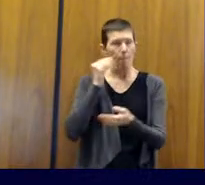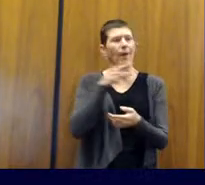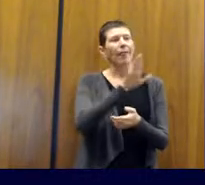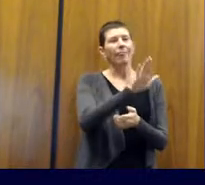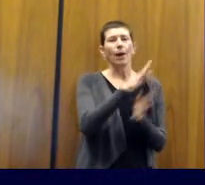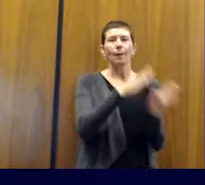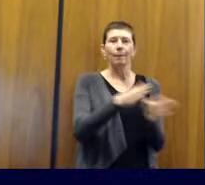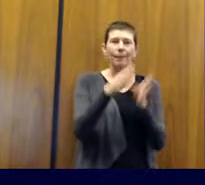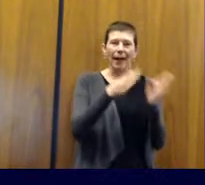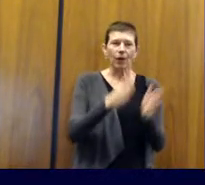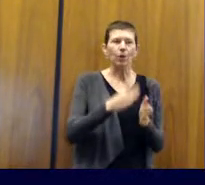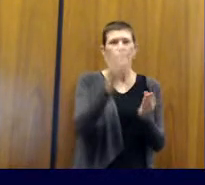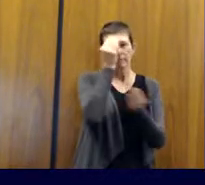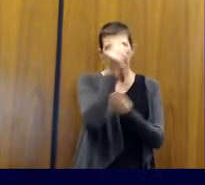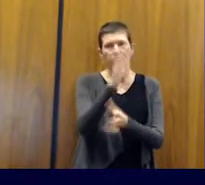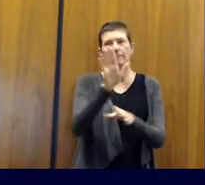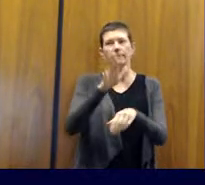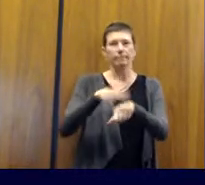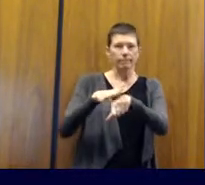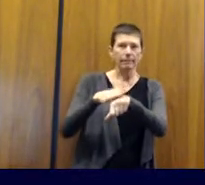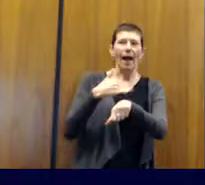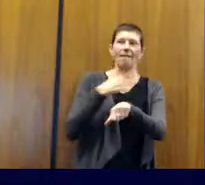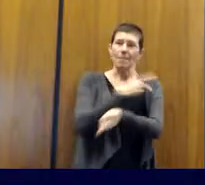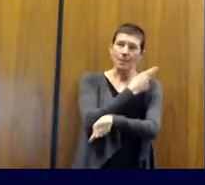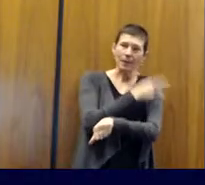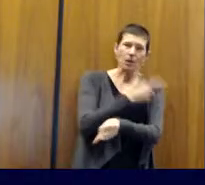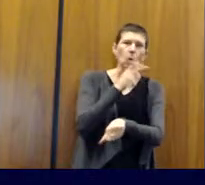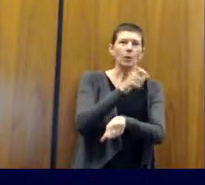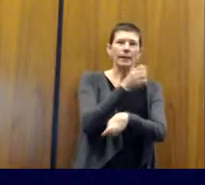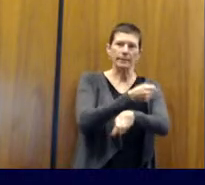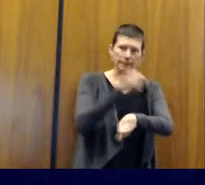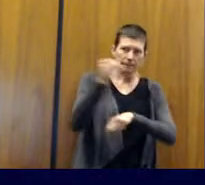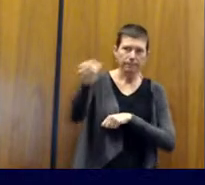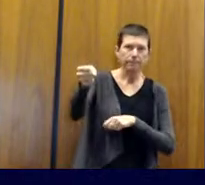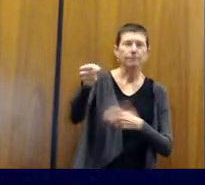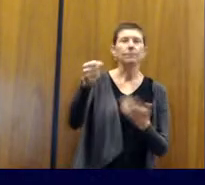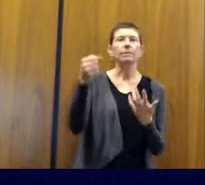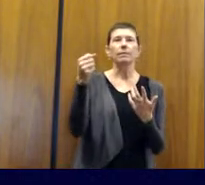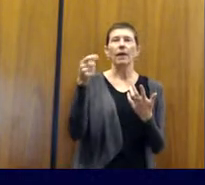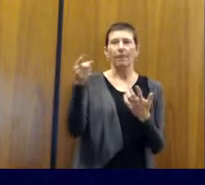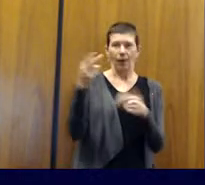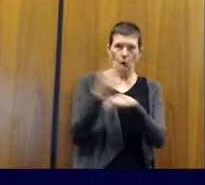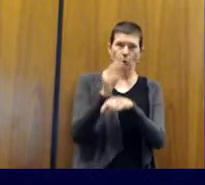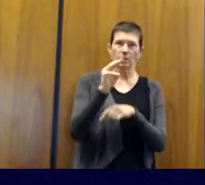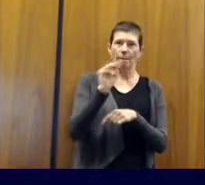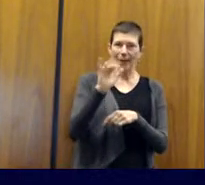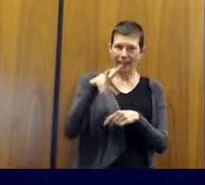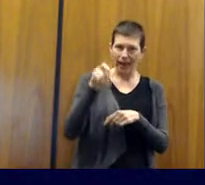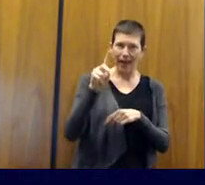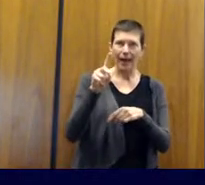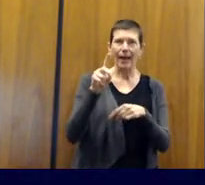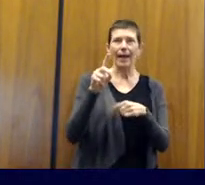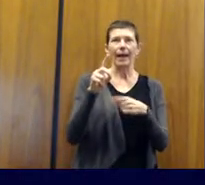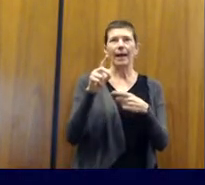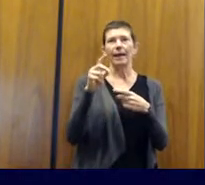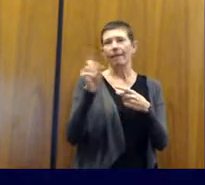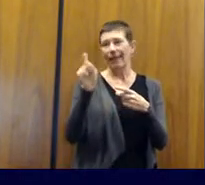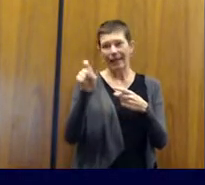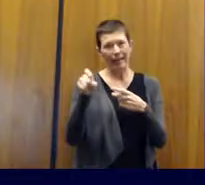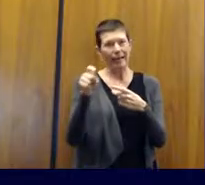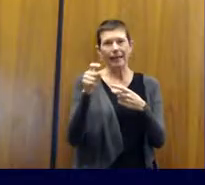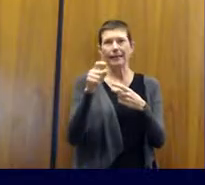out notices saying we have a patient that needs placement. They're on Medicaid, they're not on Medicaid, they need these